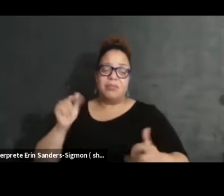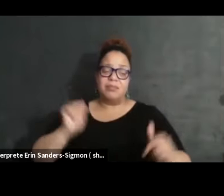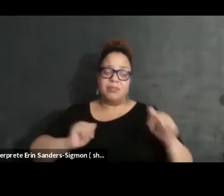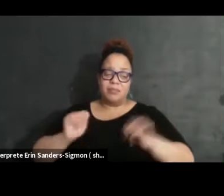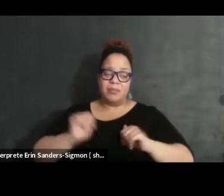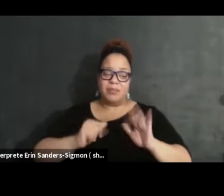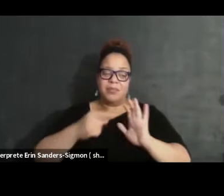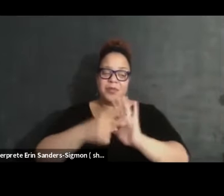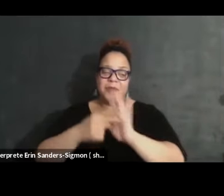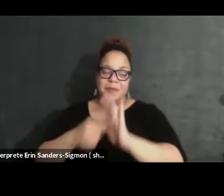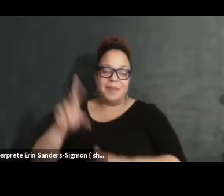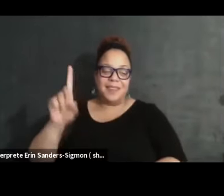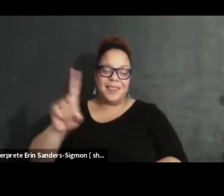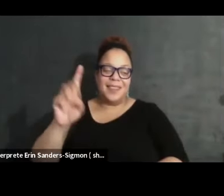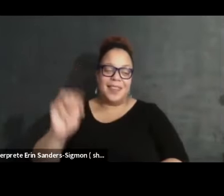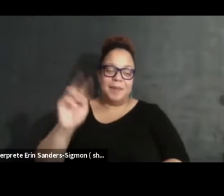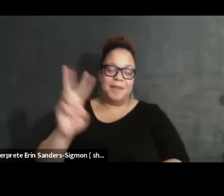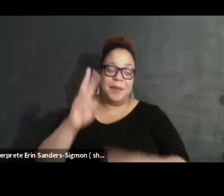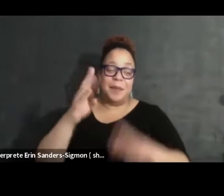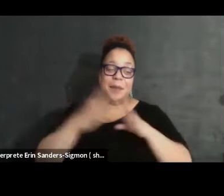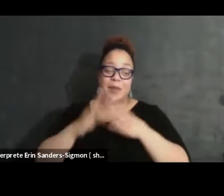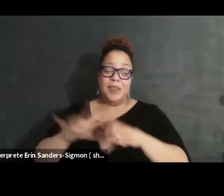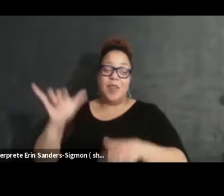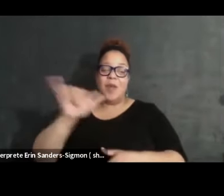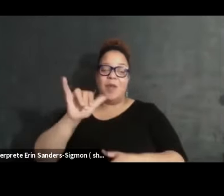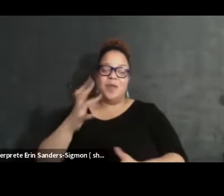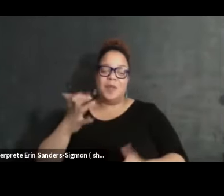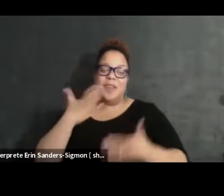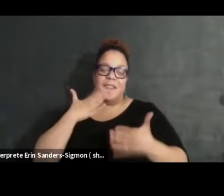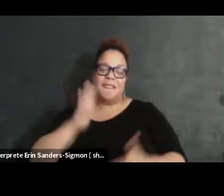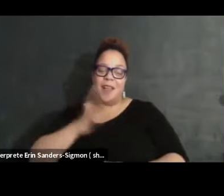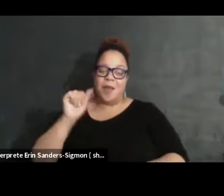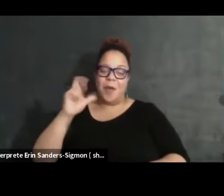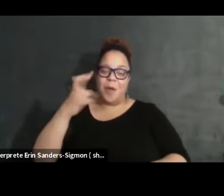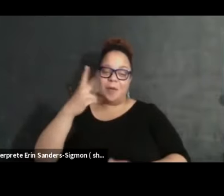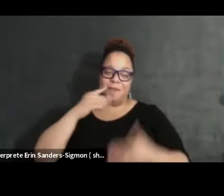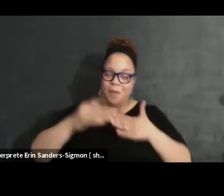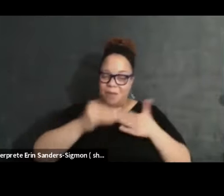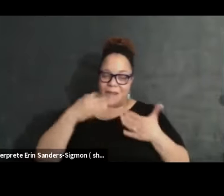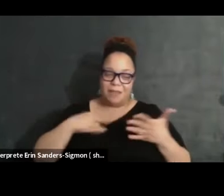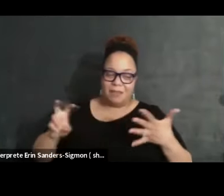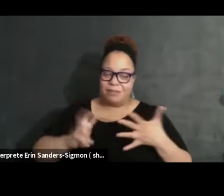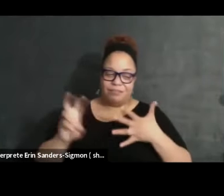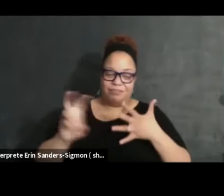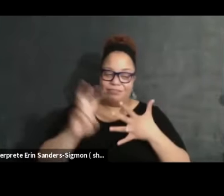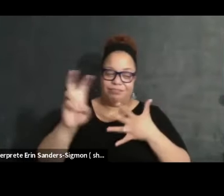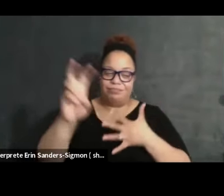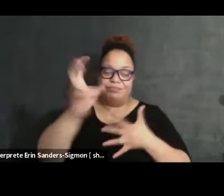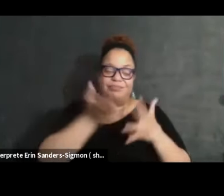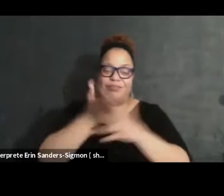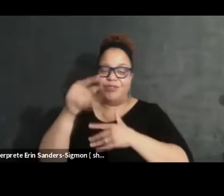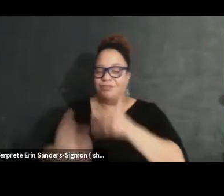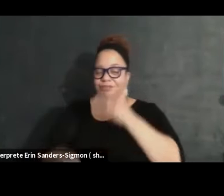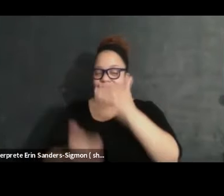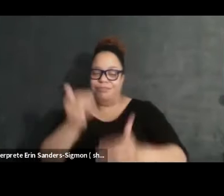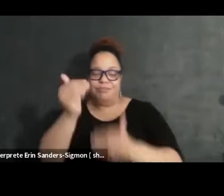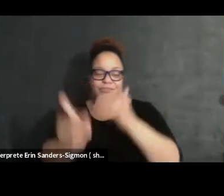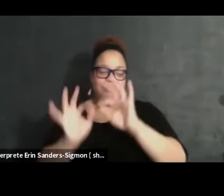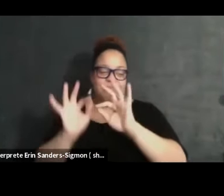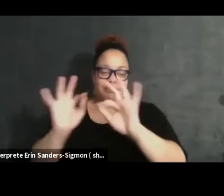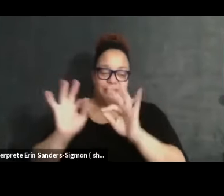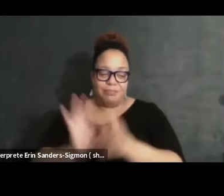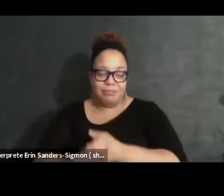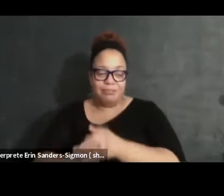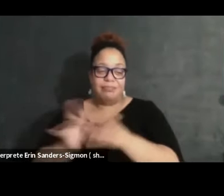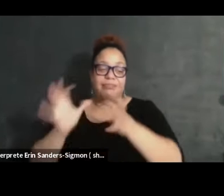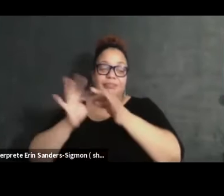are thanking our coaches especially for guiding us through this process. Without further hesitation, we want to send up a pre-recording